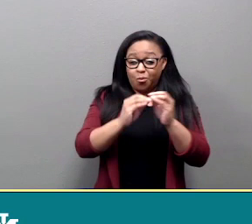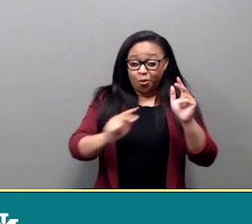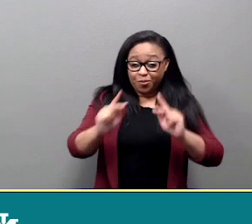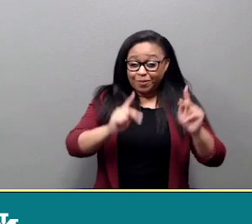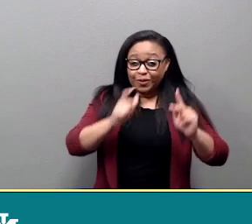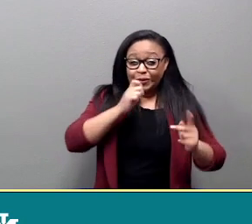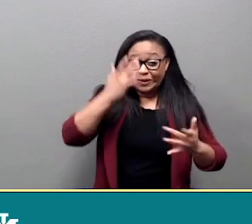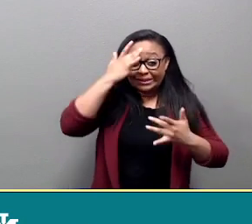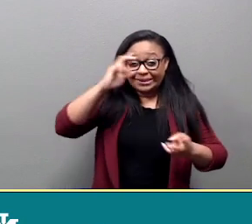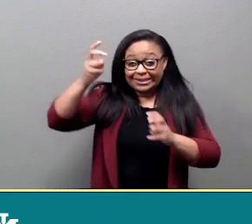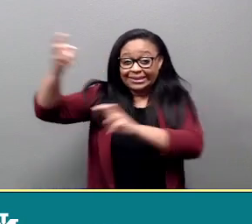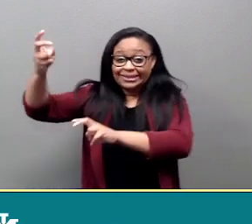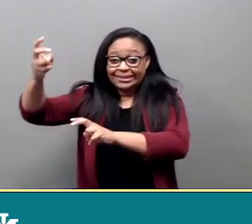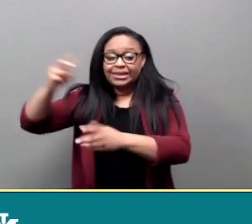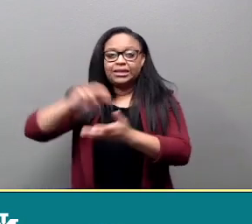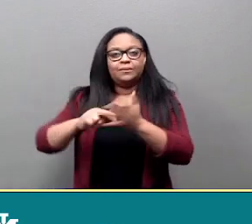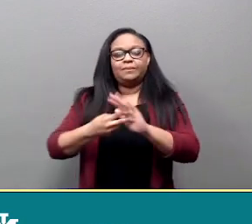this